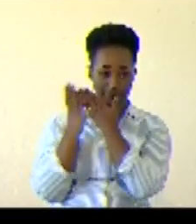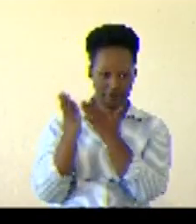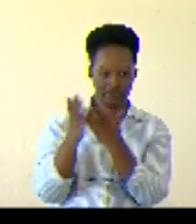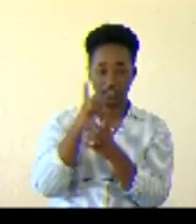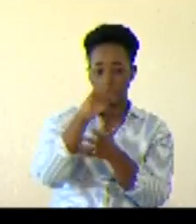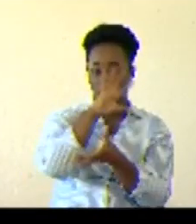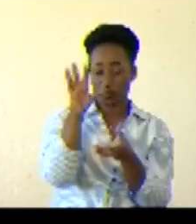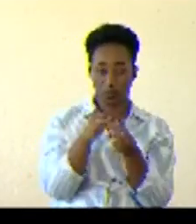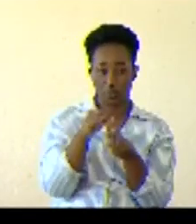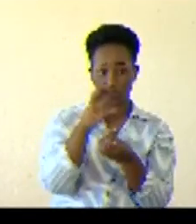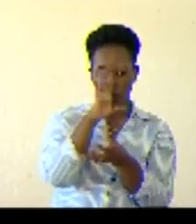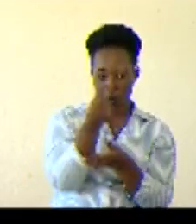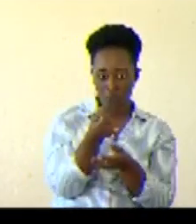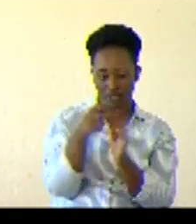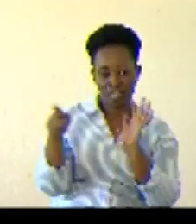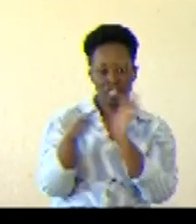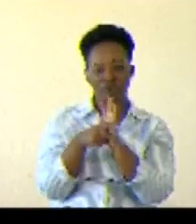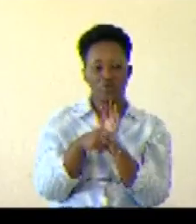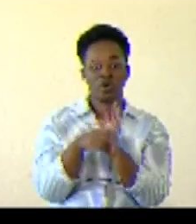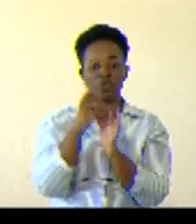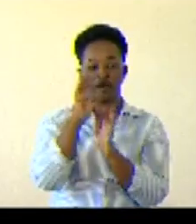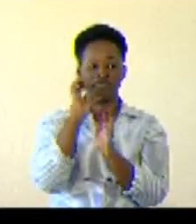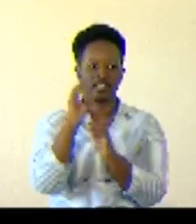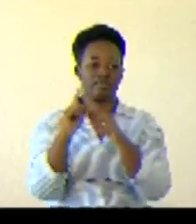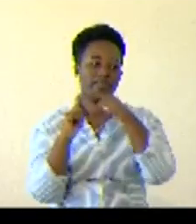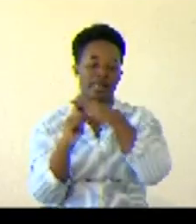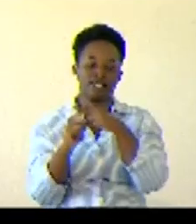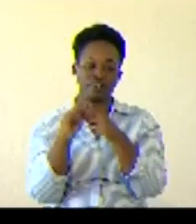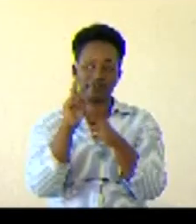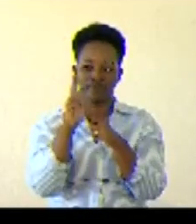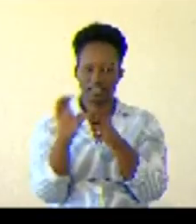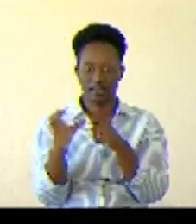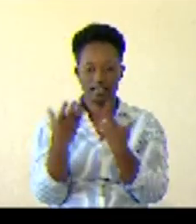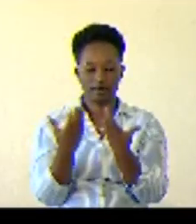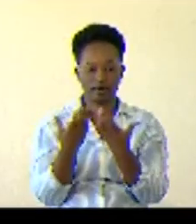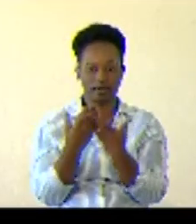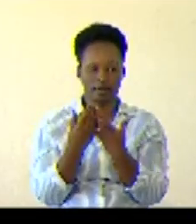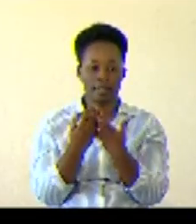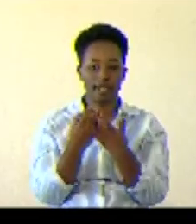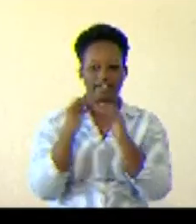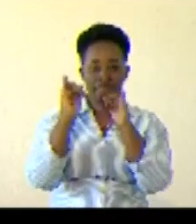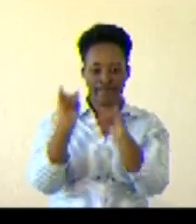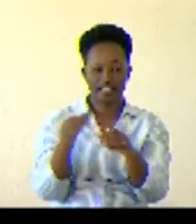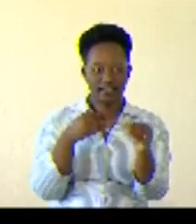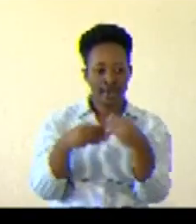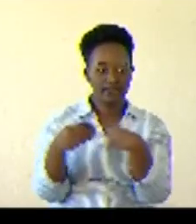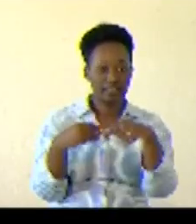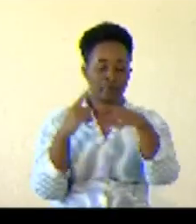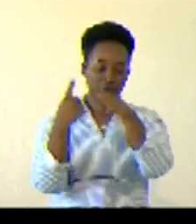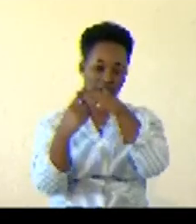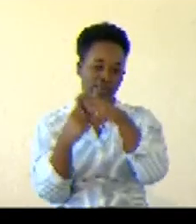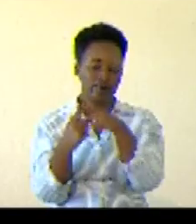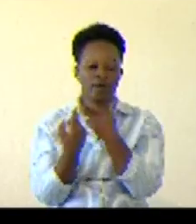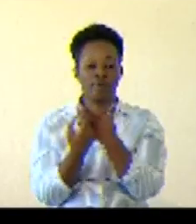plus variable costs. So here you'll be able to get these total costs. Those which don't change with output level plus those which change with